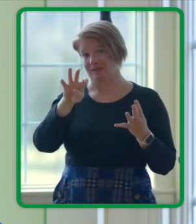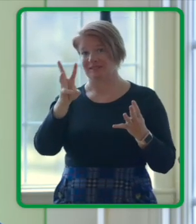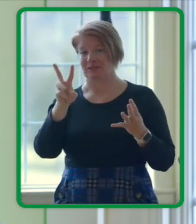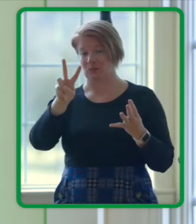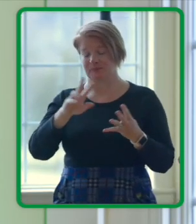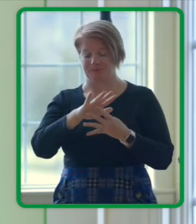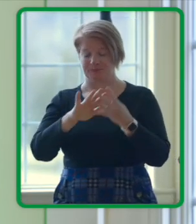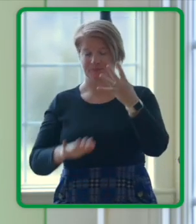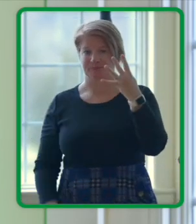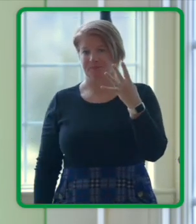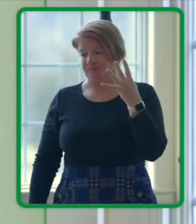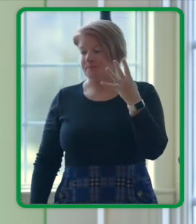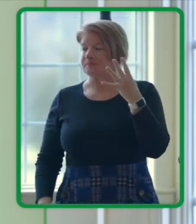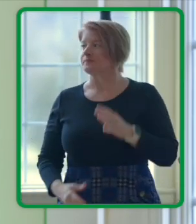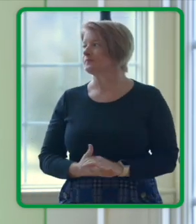5,462.